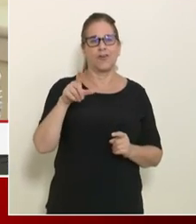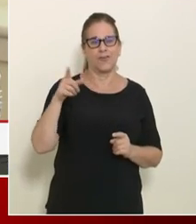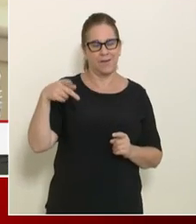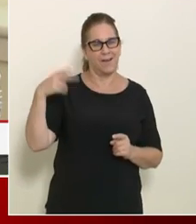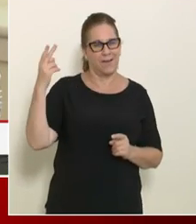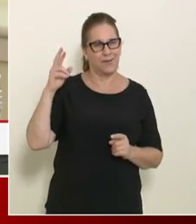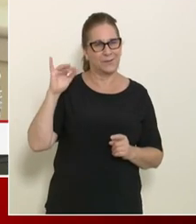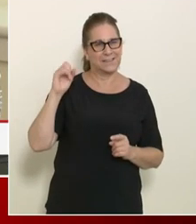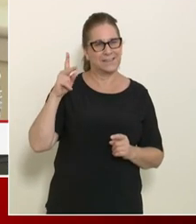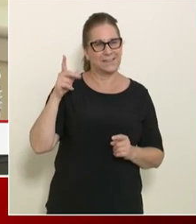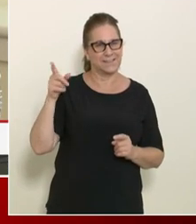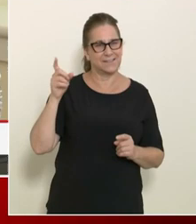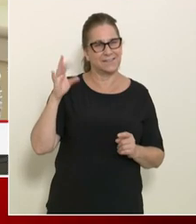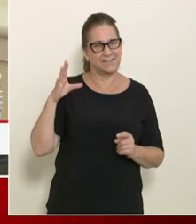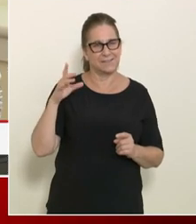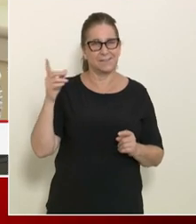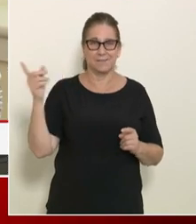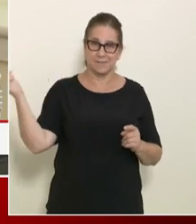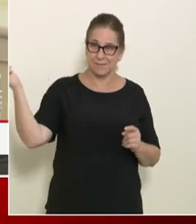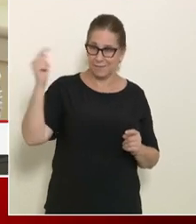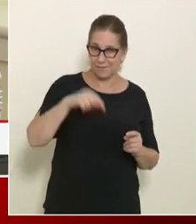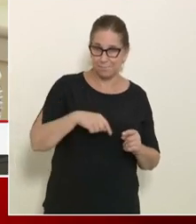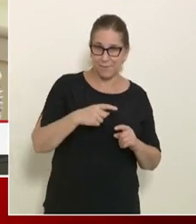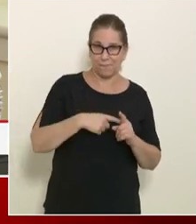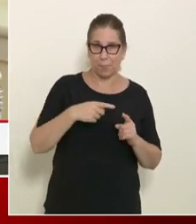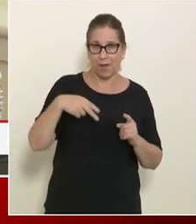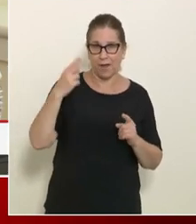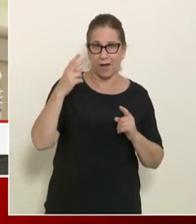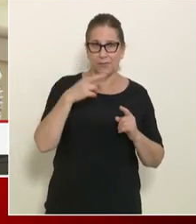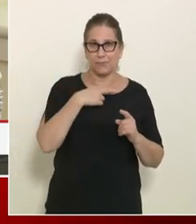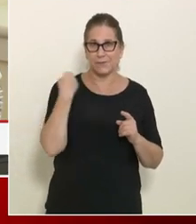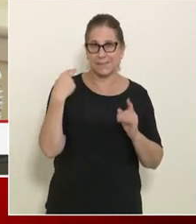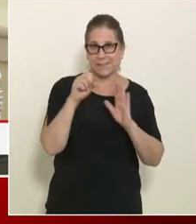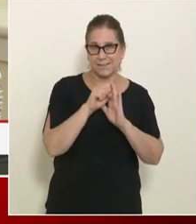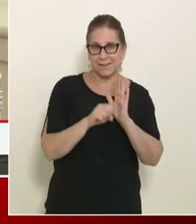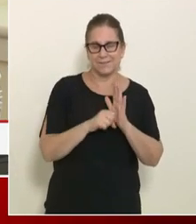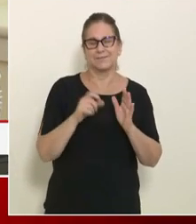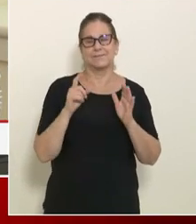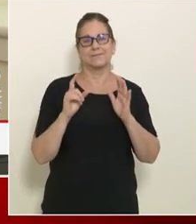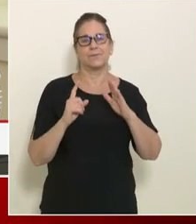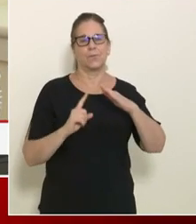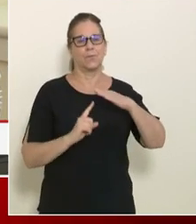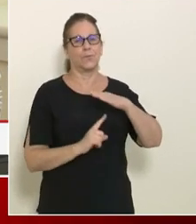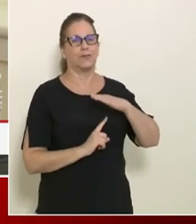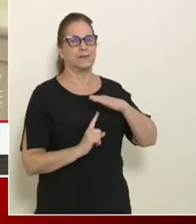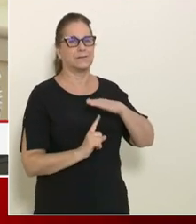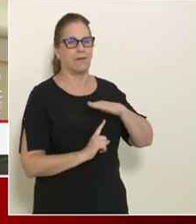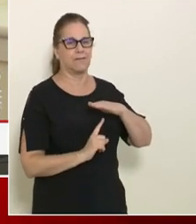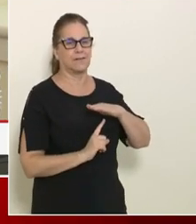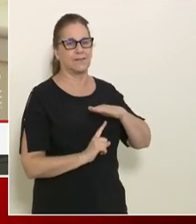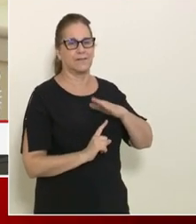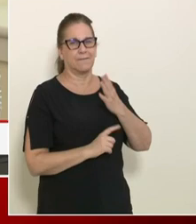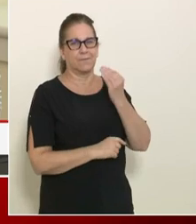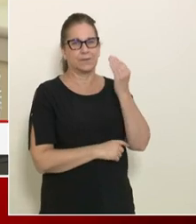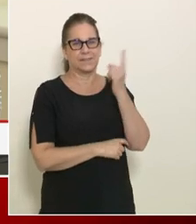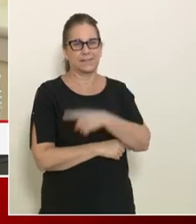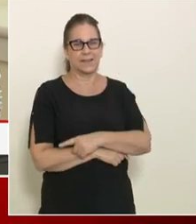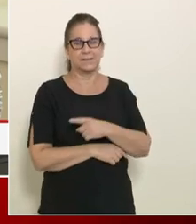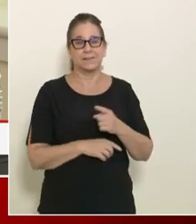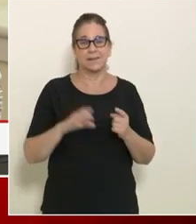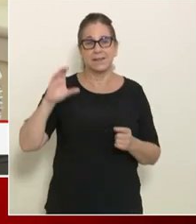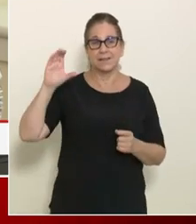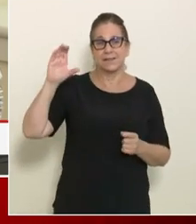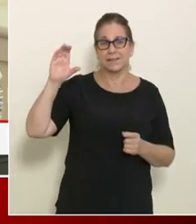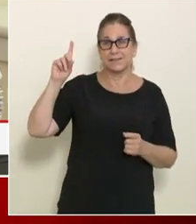had close contact under the CDC recommendations, which has not yet impacted what we're doing in the district,